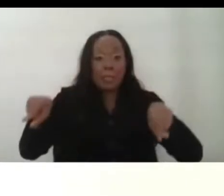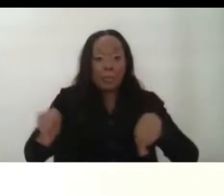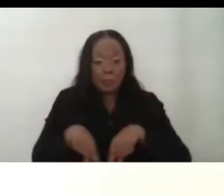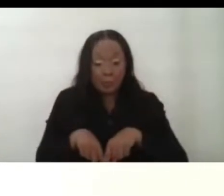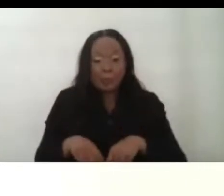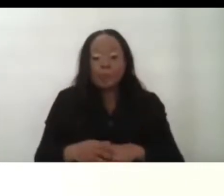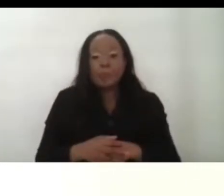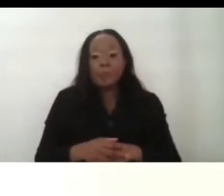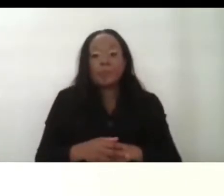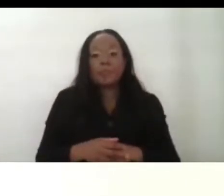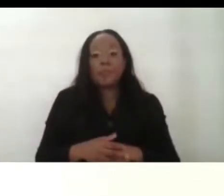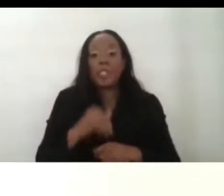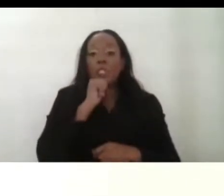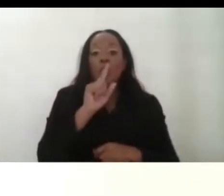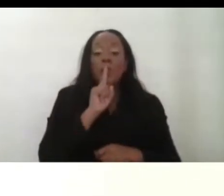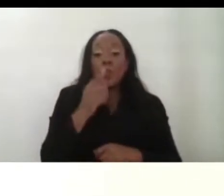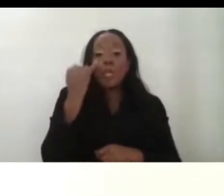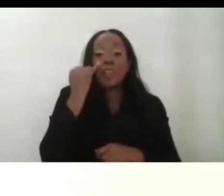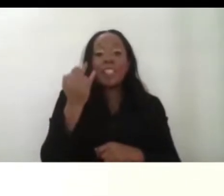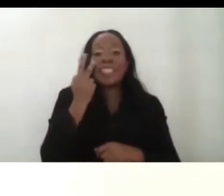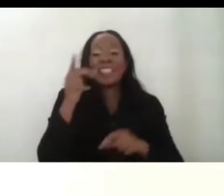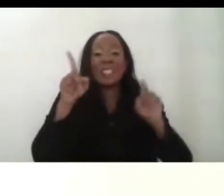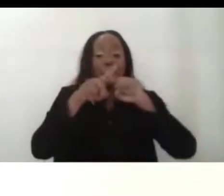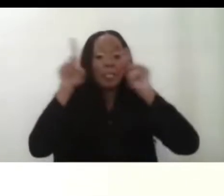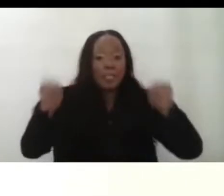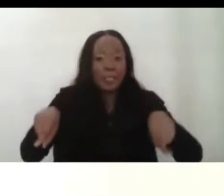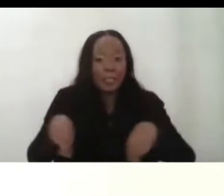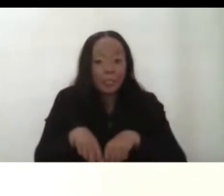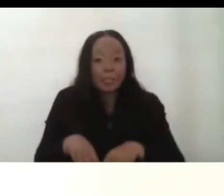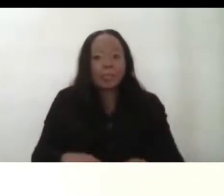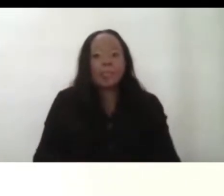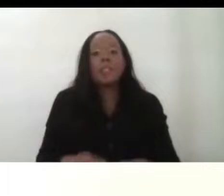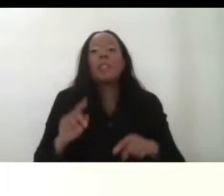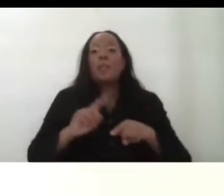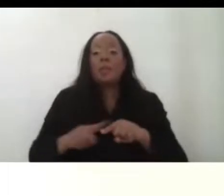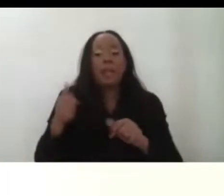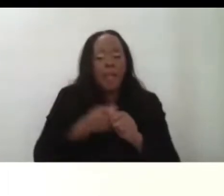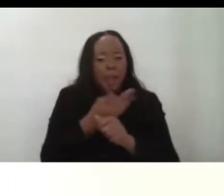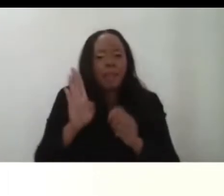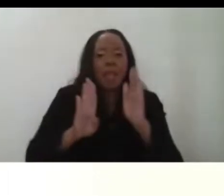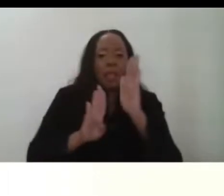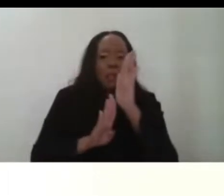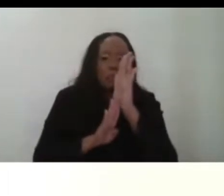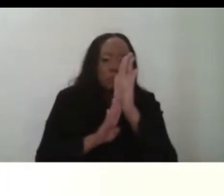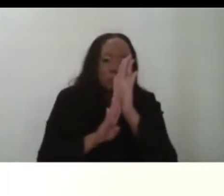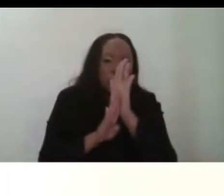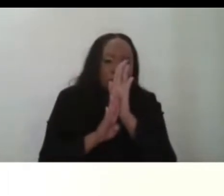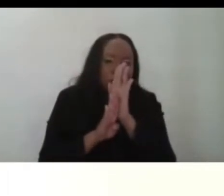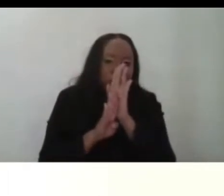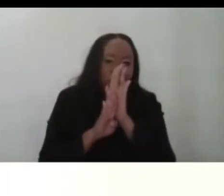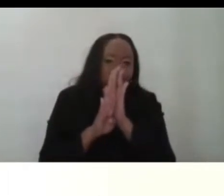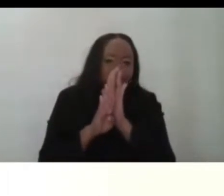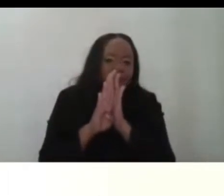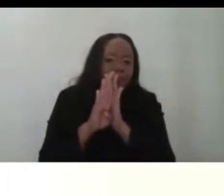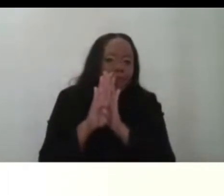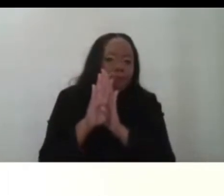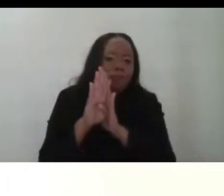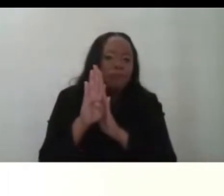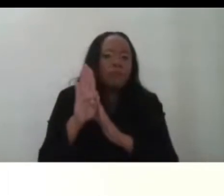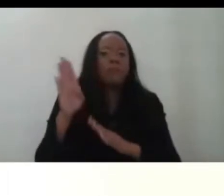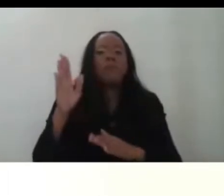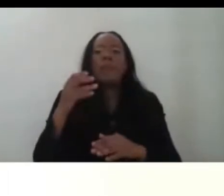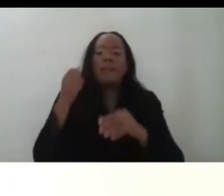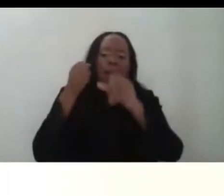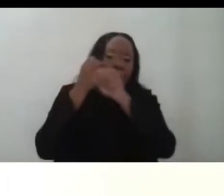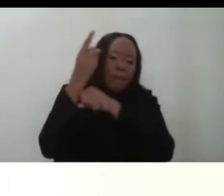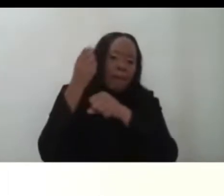like, getting taller as we get to 2024. In other words, predictions, the seasons, year after